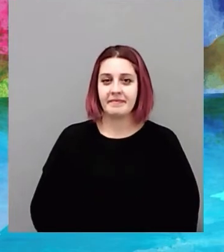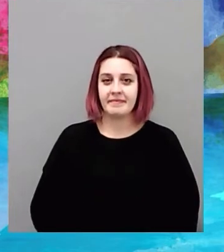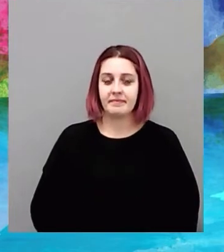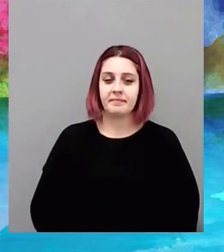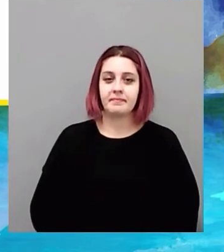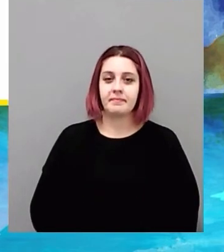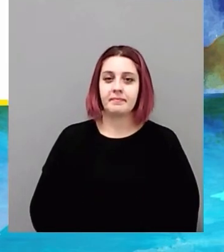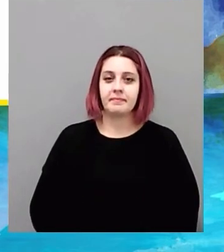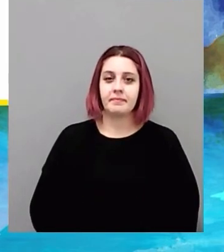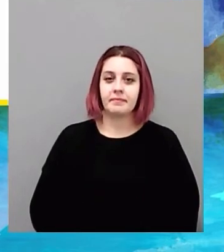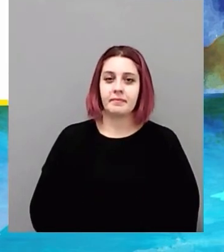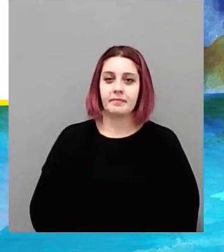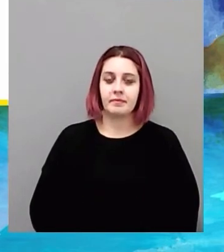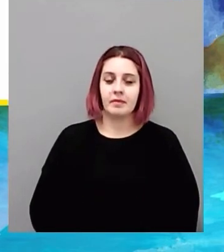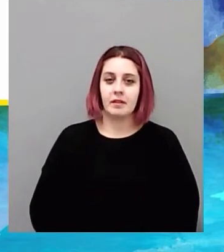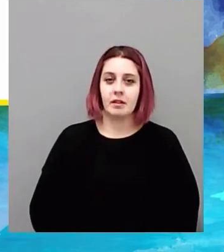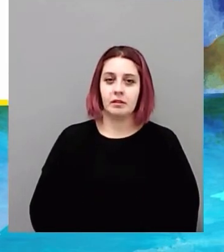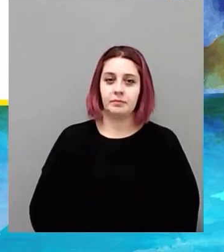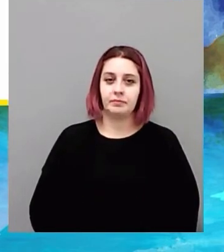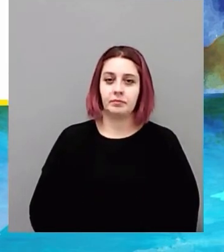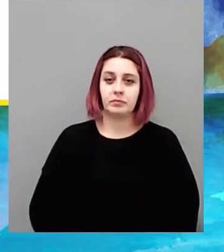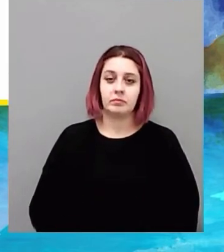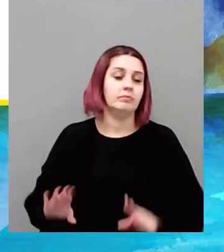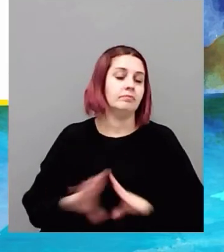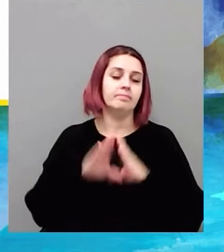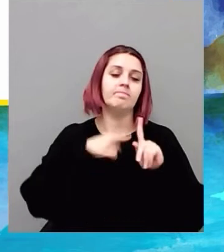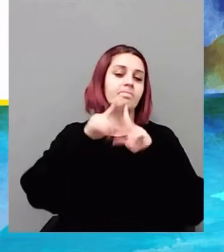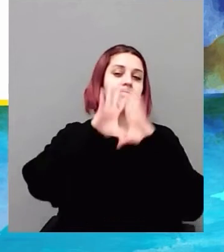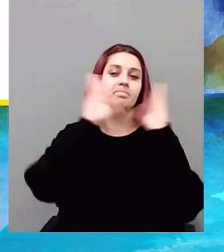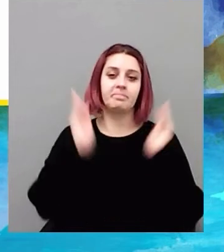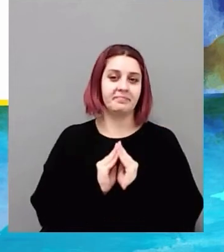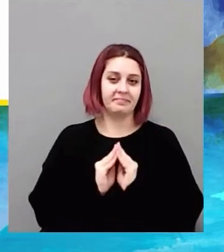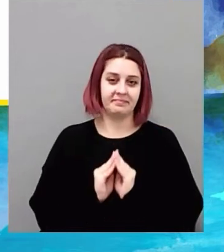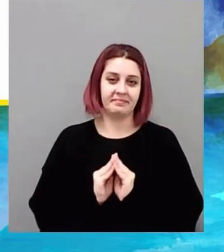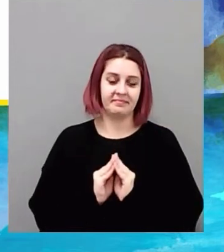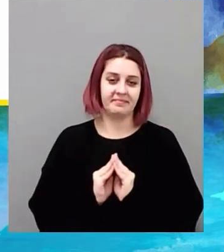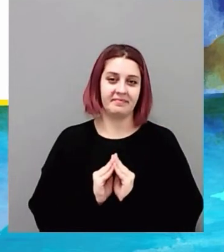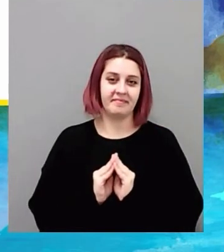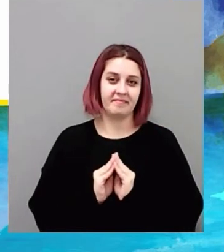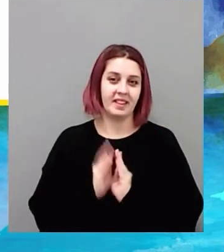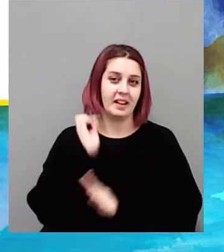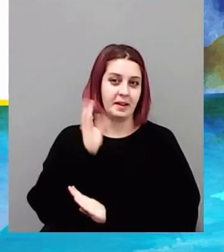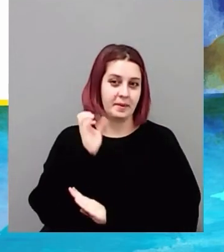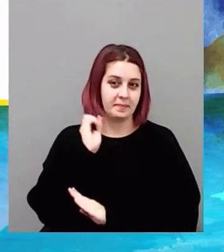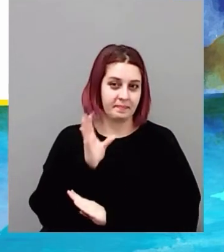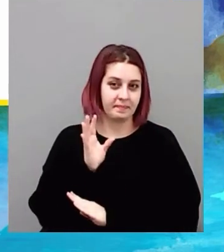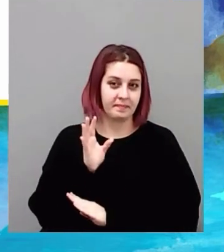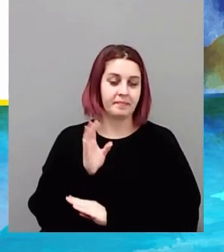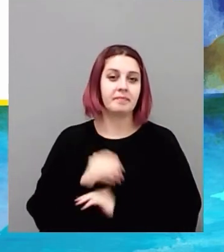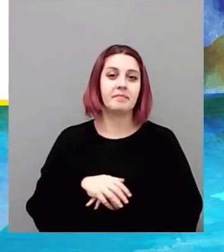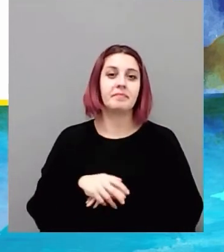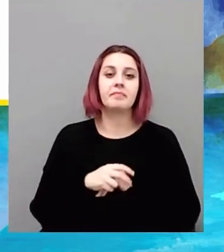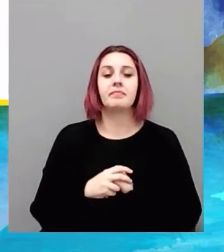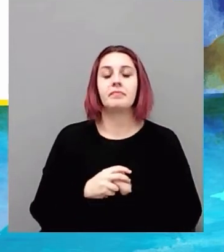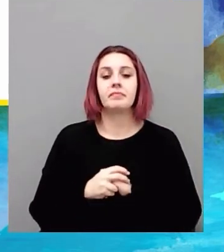To conclude, in fact, this project was on 90 places in ARAS. So there are 90 places where you can